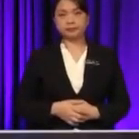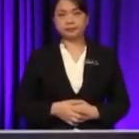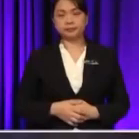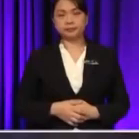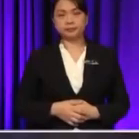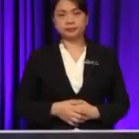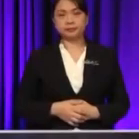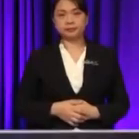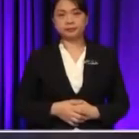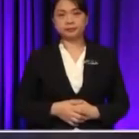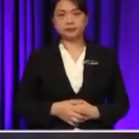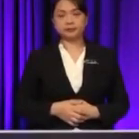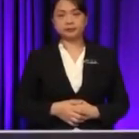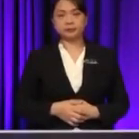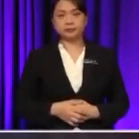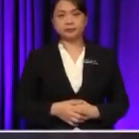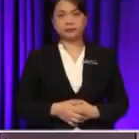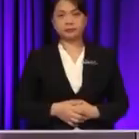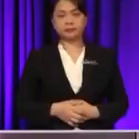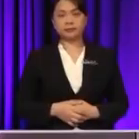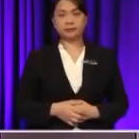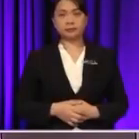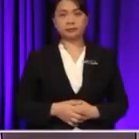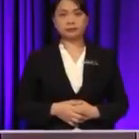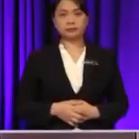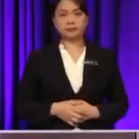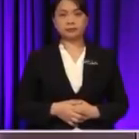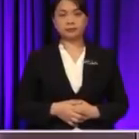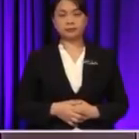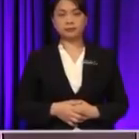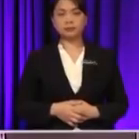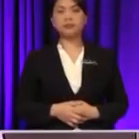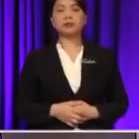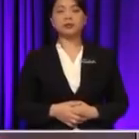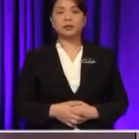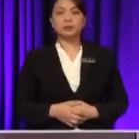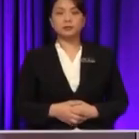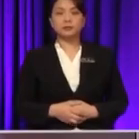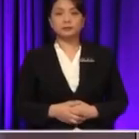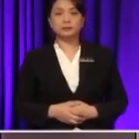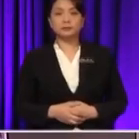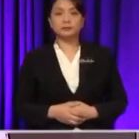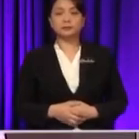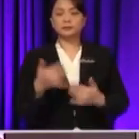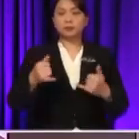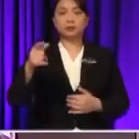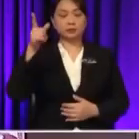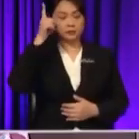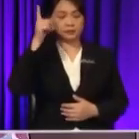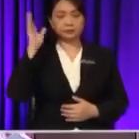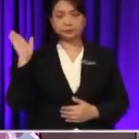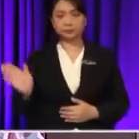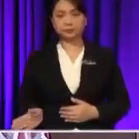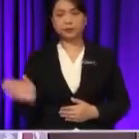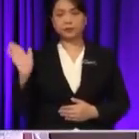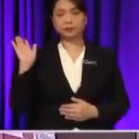the next part? So the next part is written by Tasnim. All right, let's see. Tasnim, can you